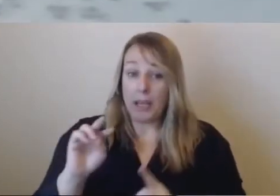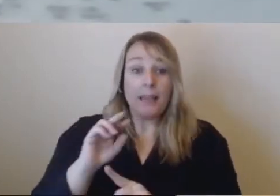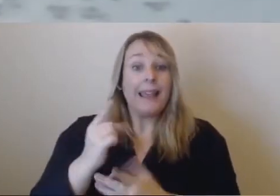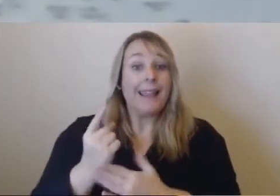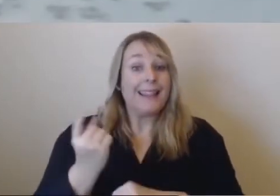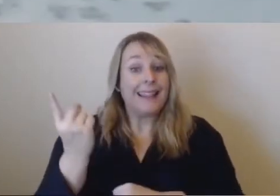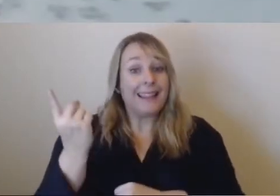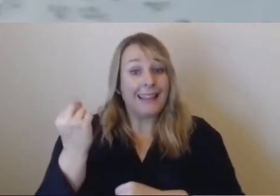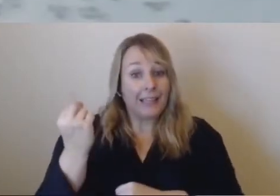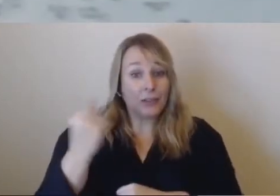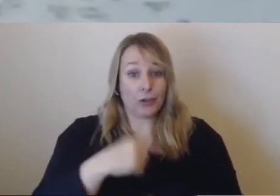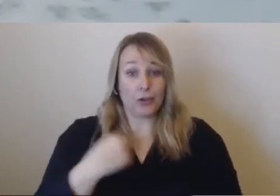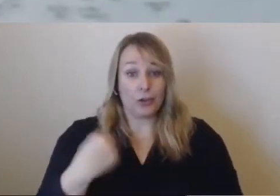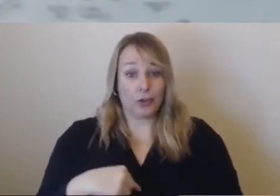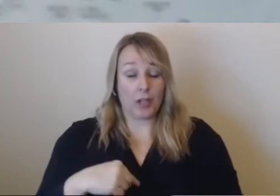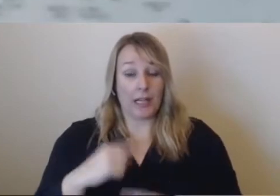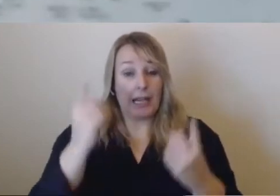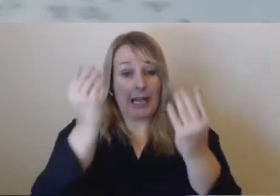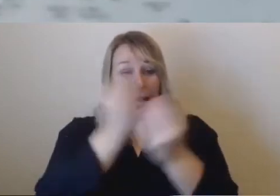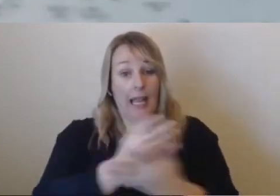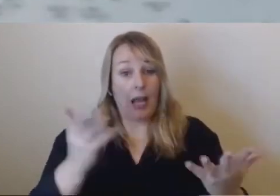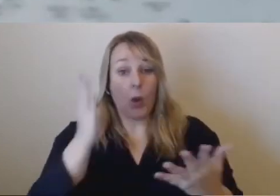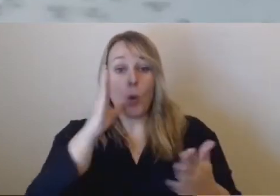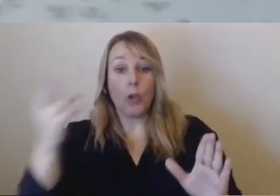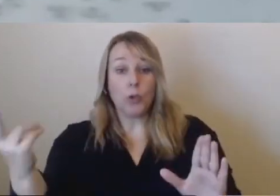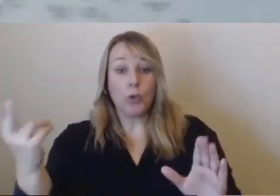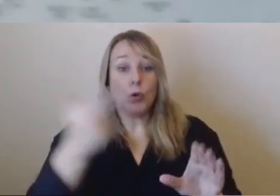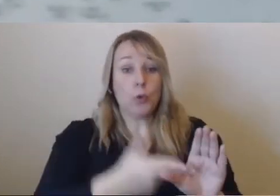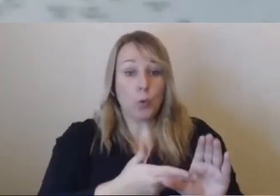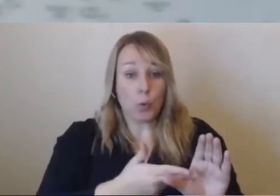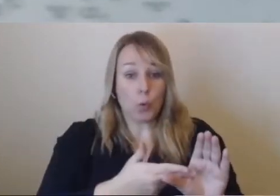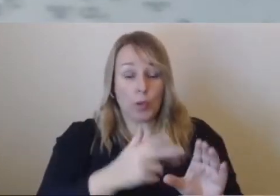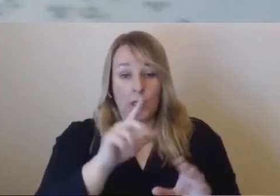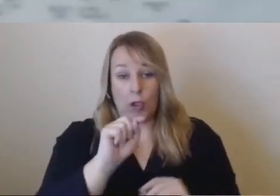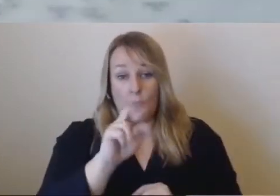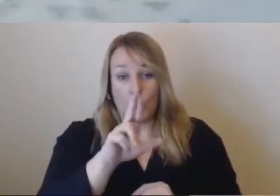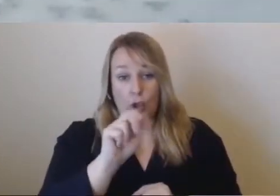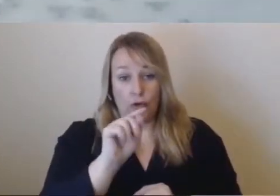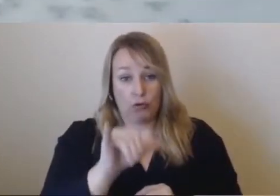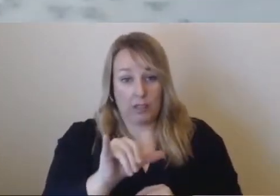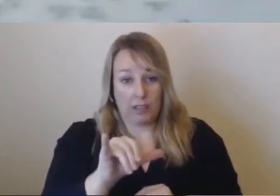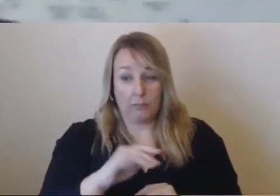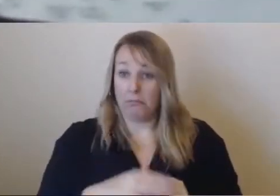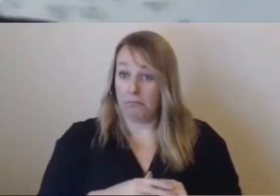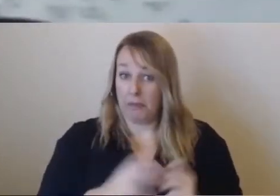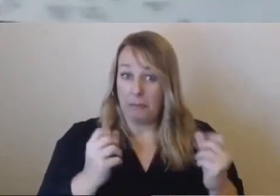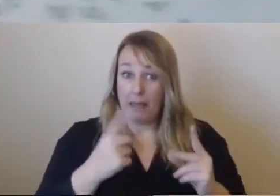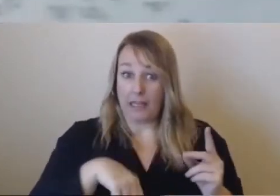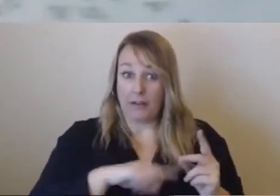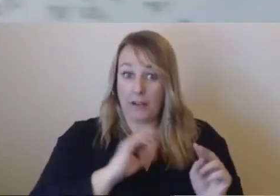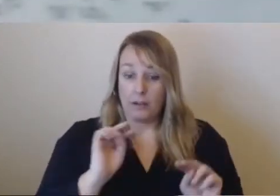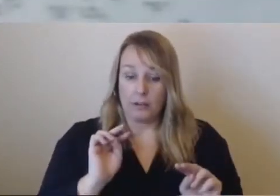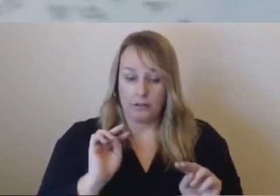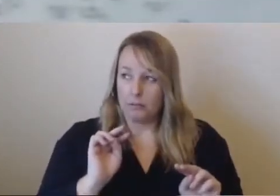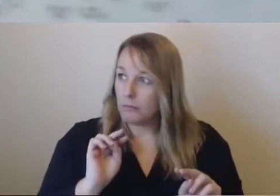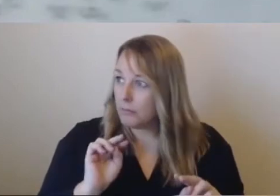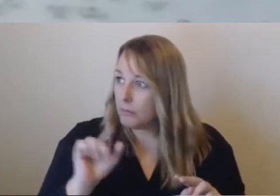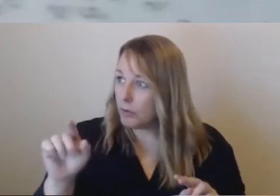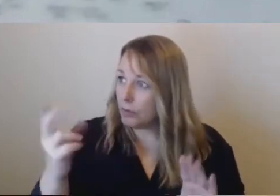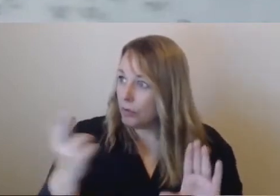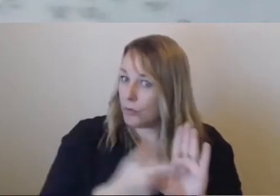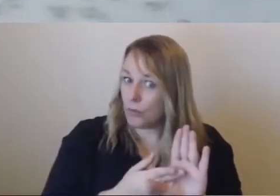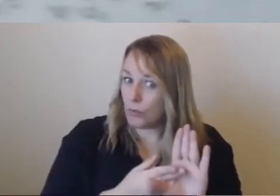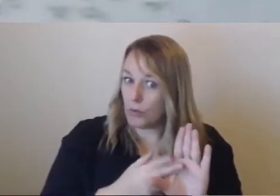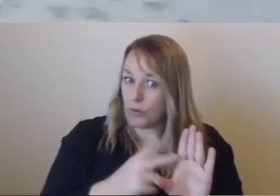year that it was to join the Arms Trade Treaty. And a lot of us who follow the Arms Trade Treaty closely were like, wait a minute, China is joining the Arms Trade Treaty. This